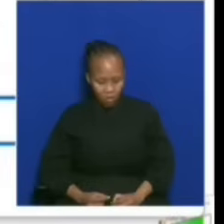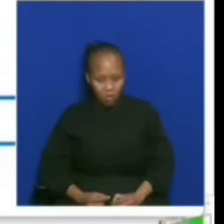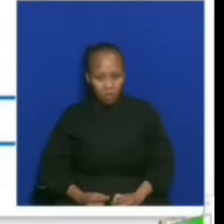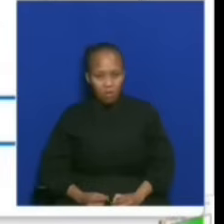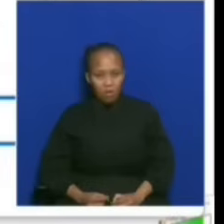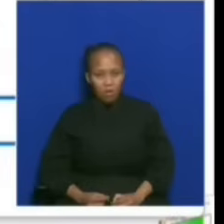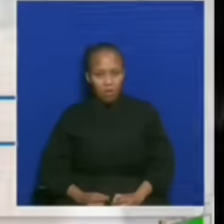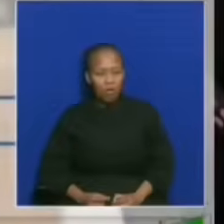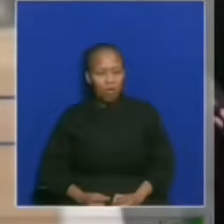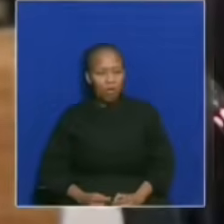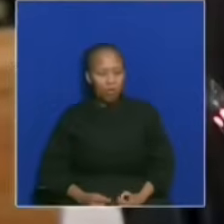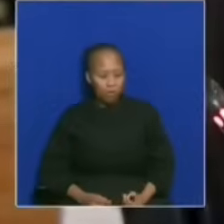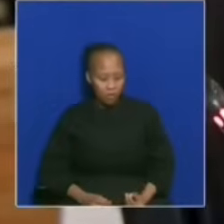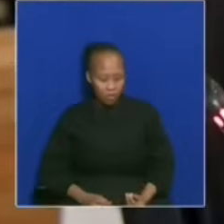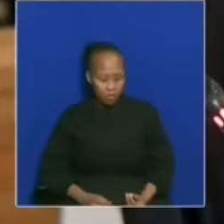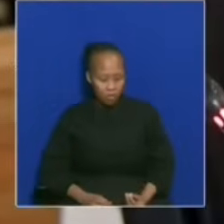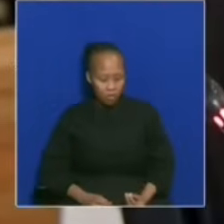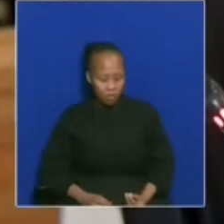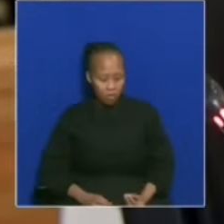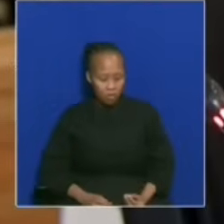We don't seem to have volume,